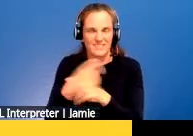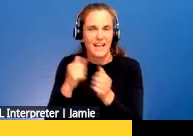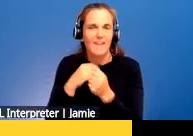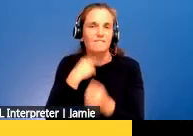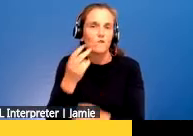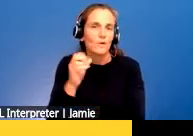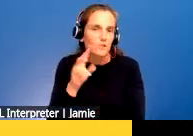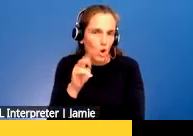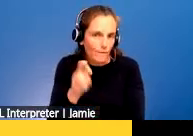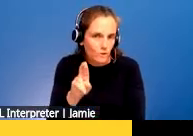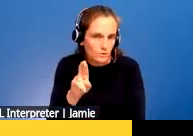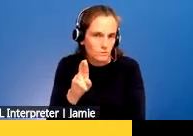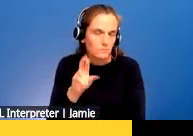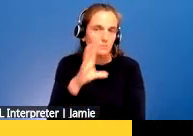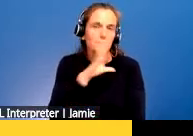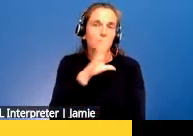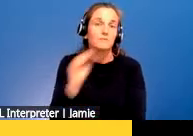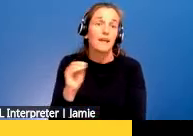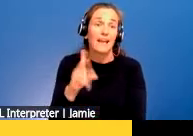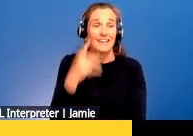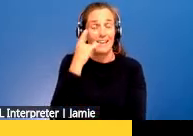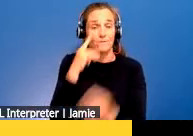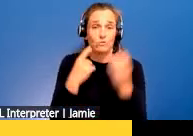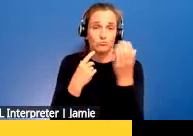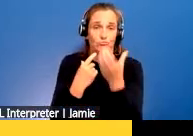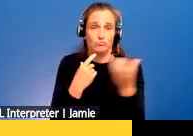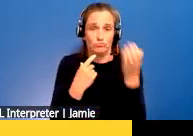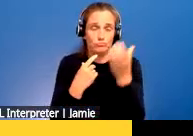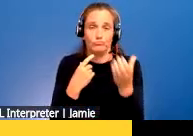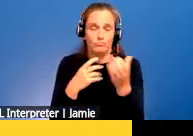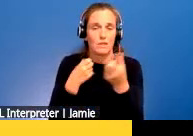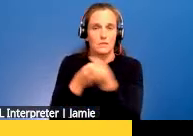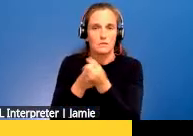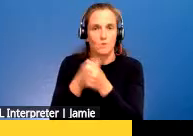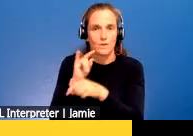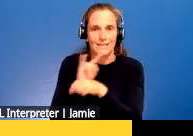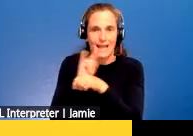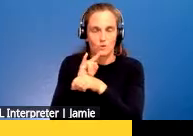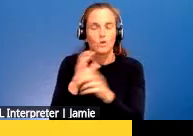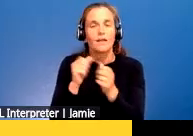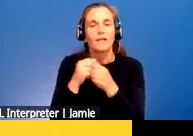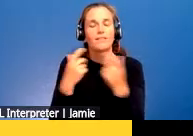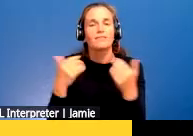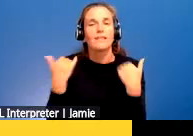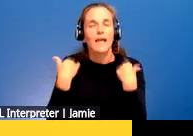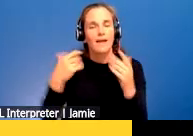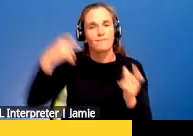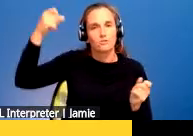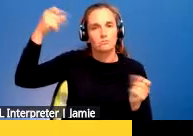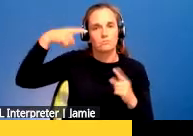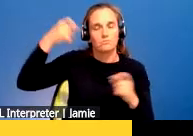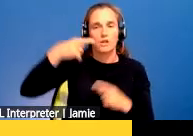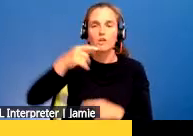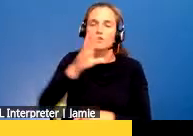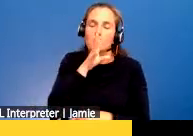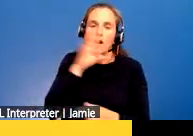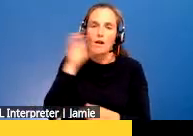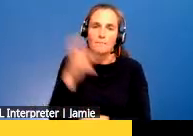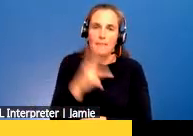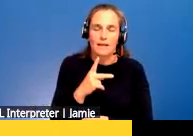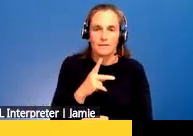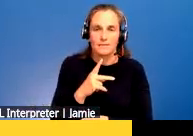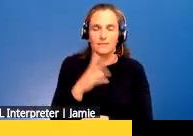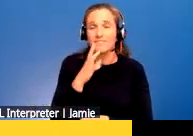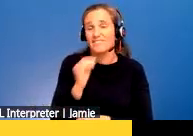mobile device that supports Android, they also have TalkBack. And every person has a different preference for what